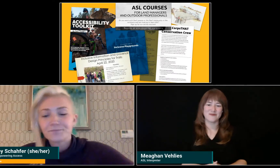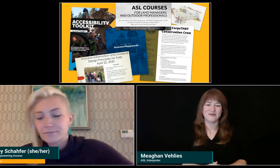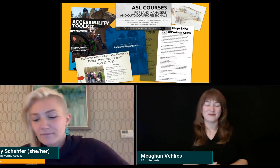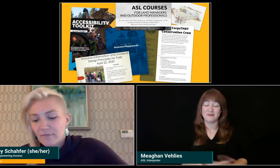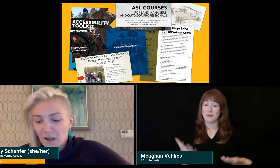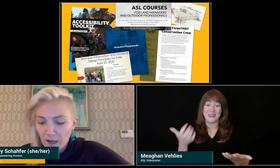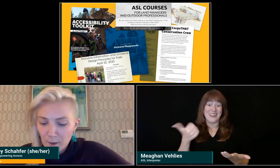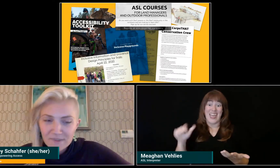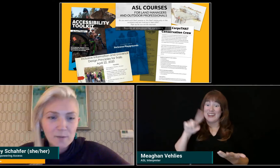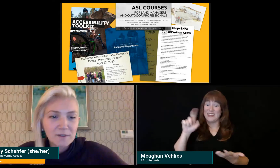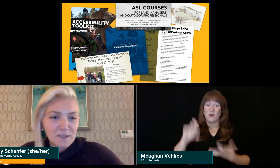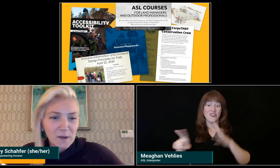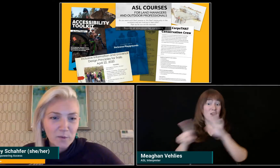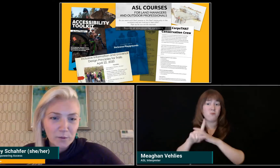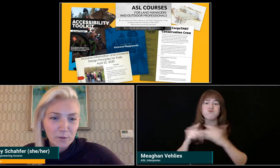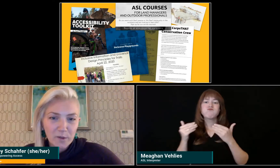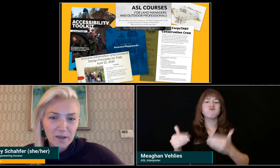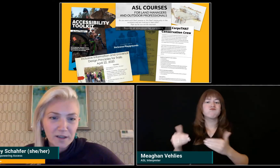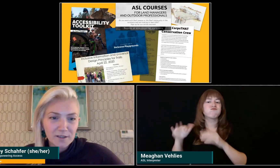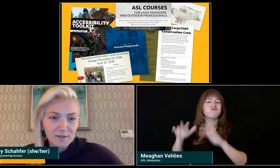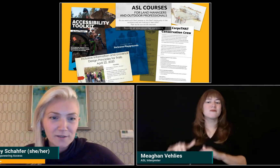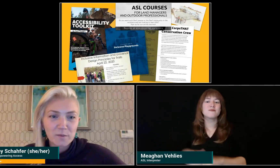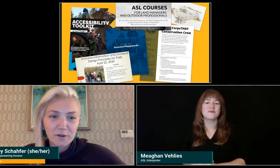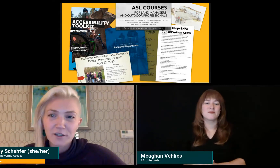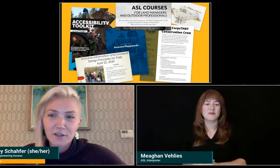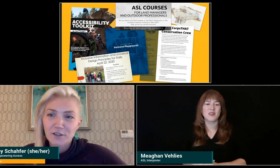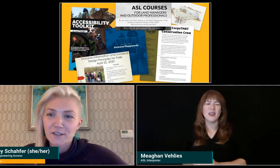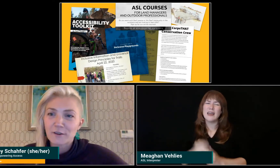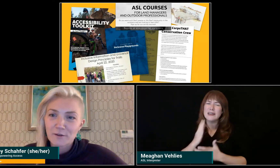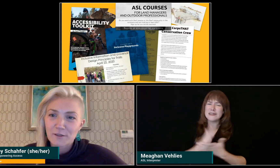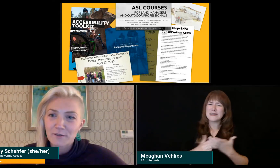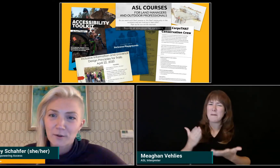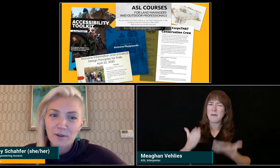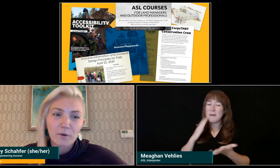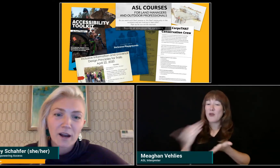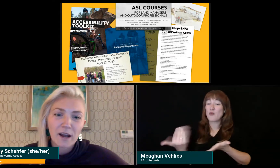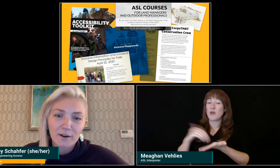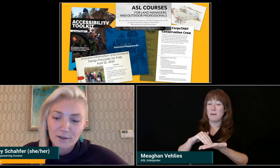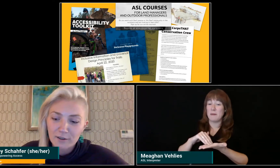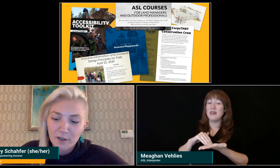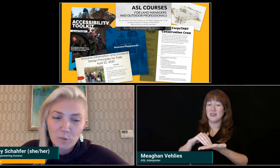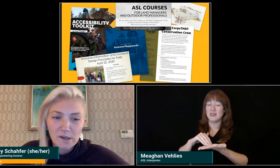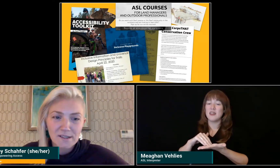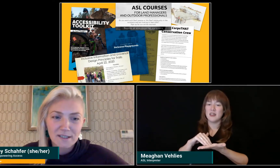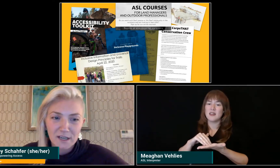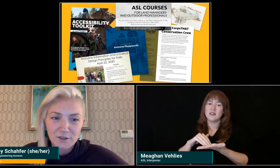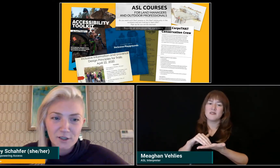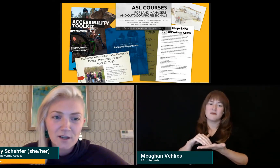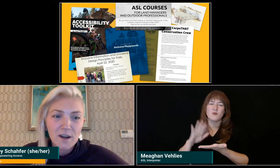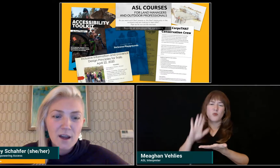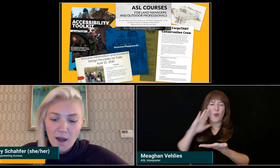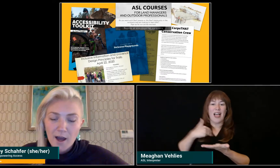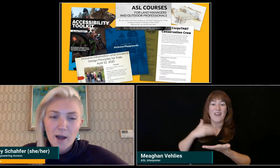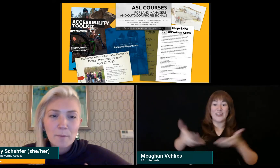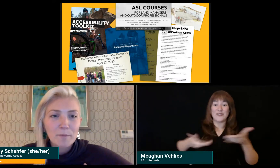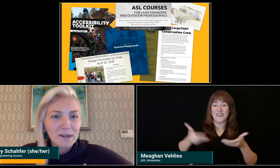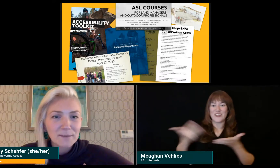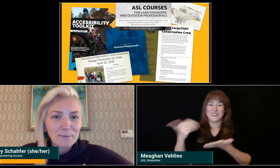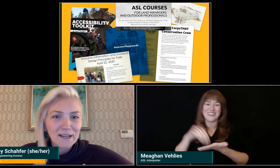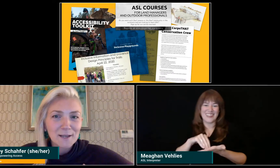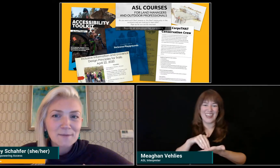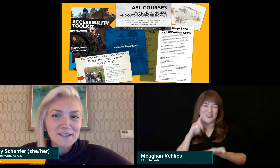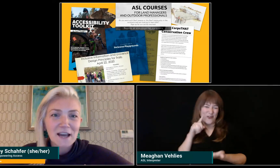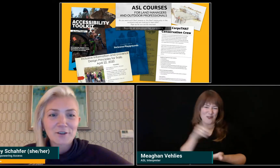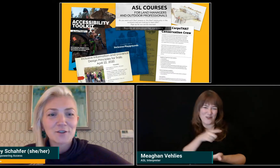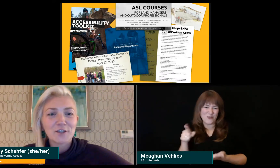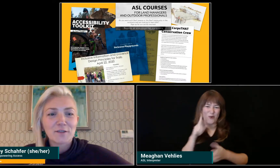though. Some of this might be a repeat, going to do some introductions for those of you that were at our earlier presentation. But